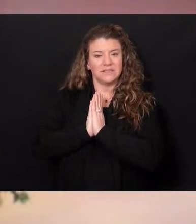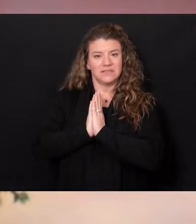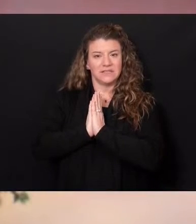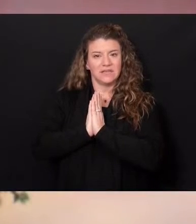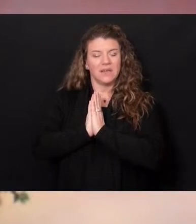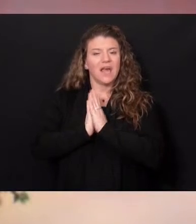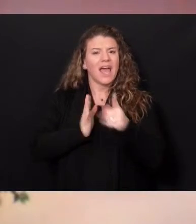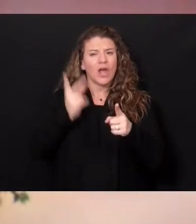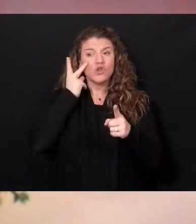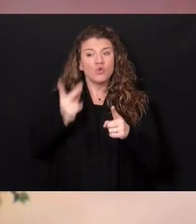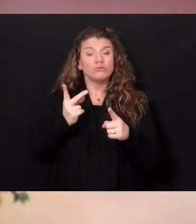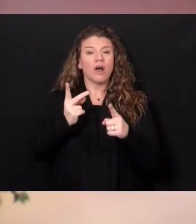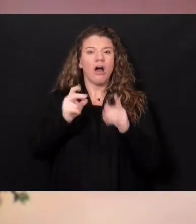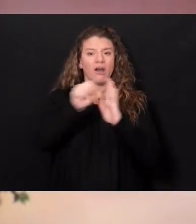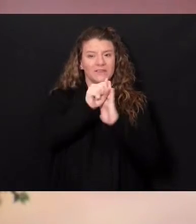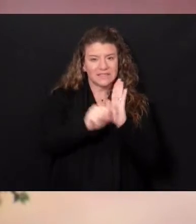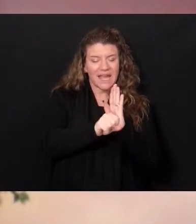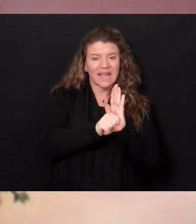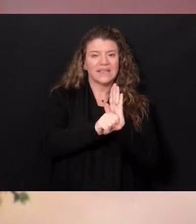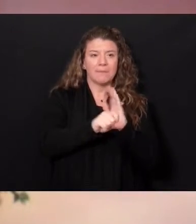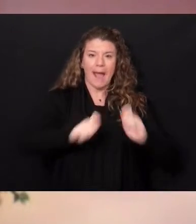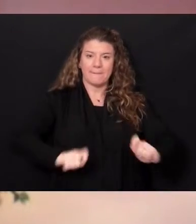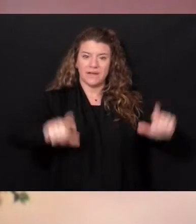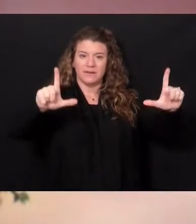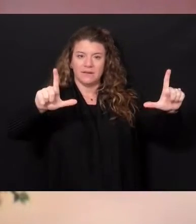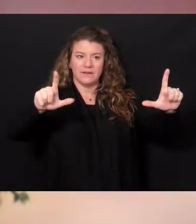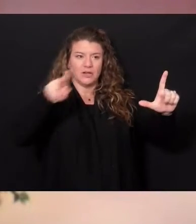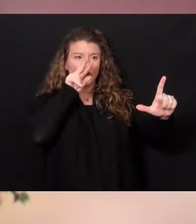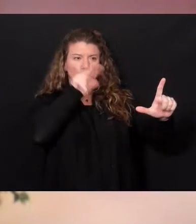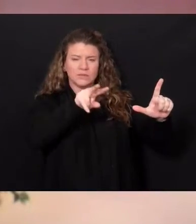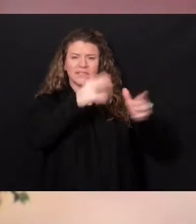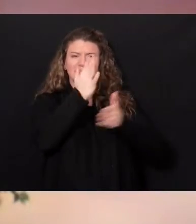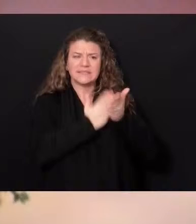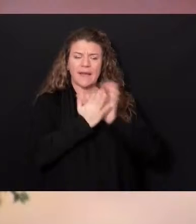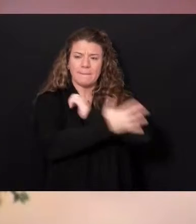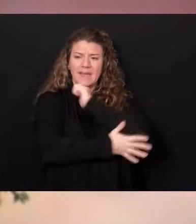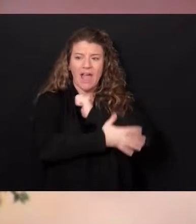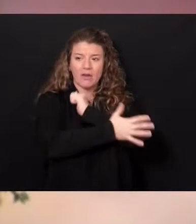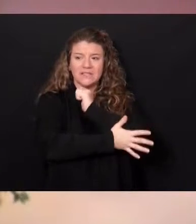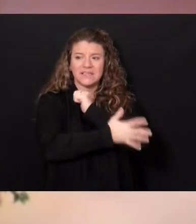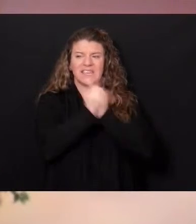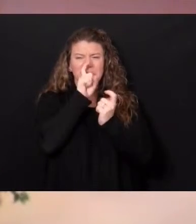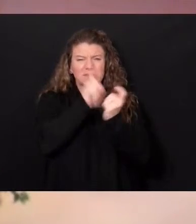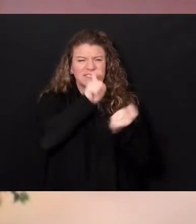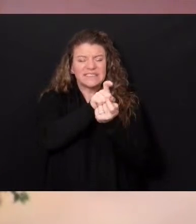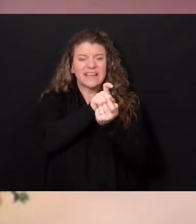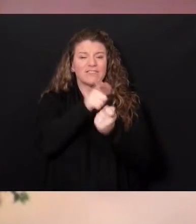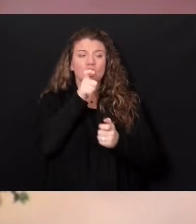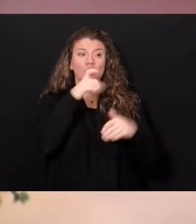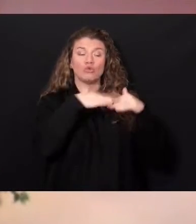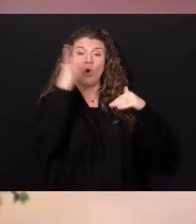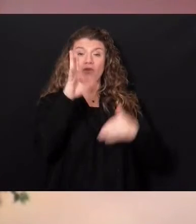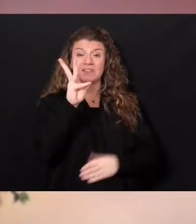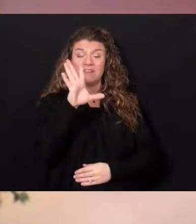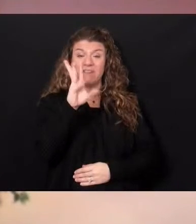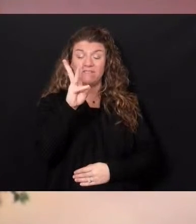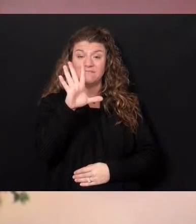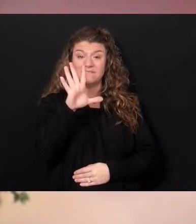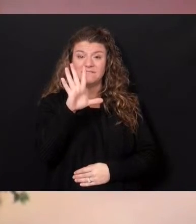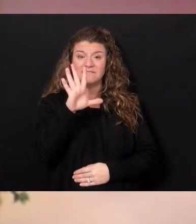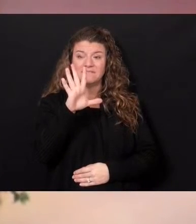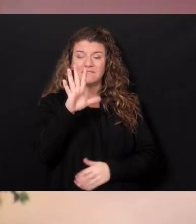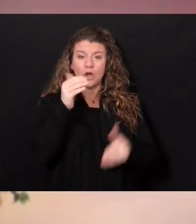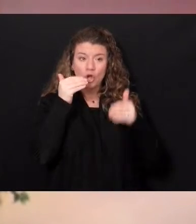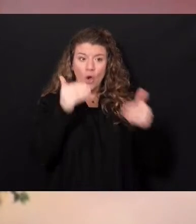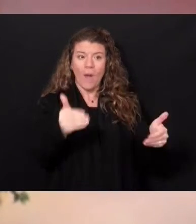saw the state map that asked people in certain counties, particularly people that are over 65 years old, to go ahead